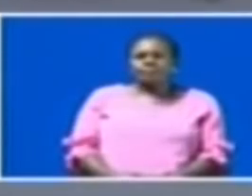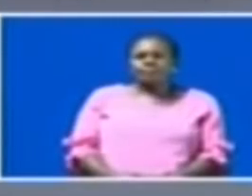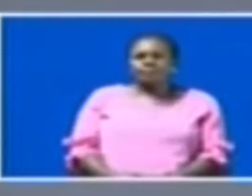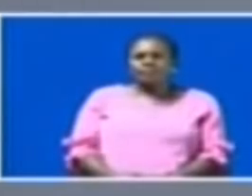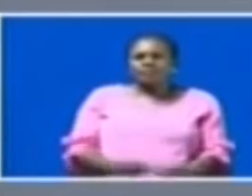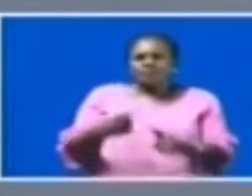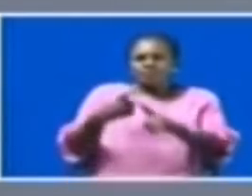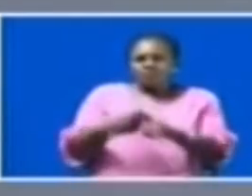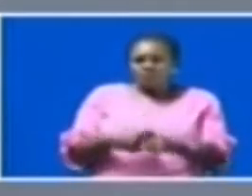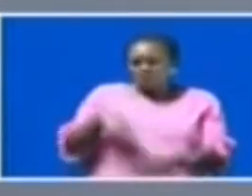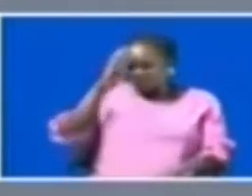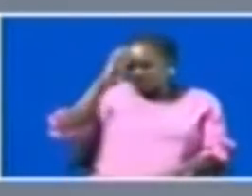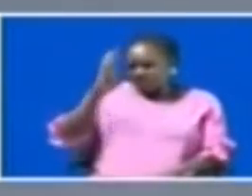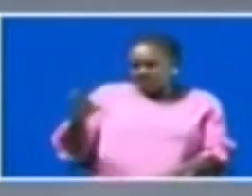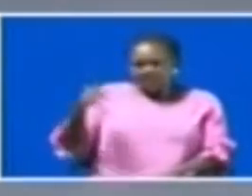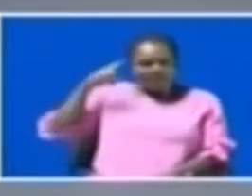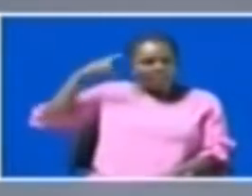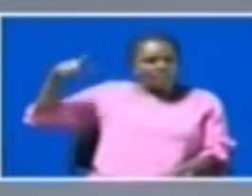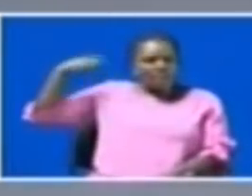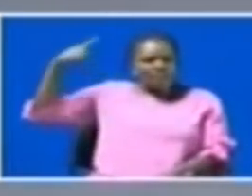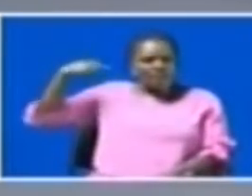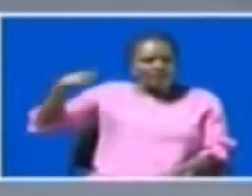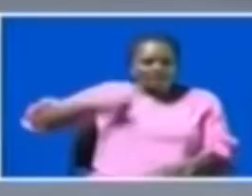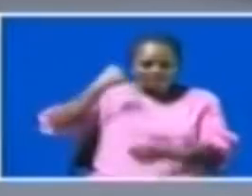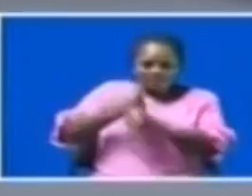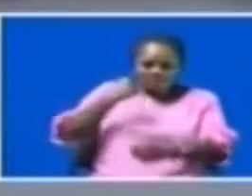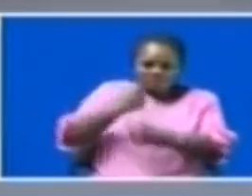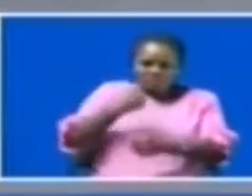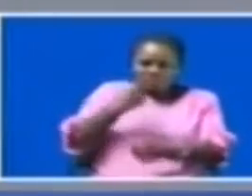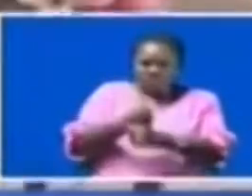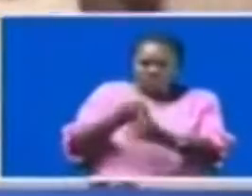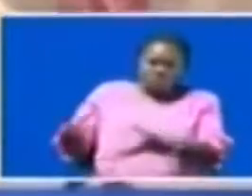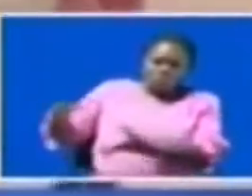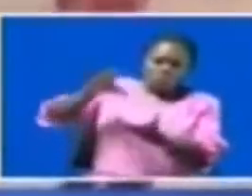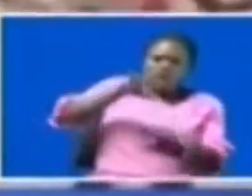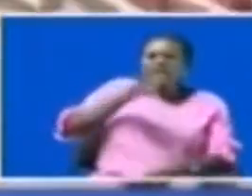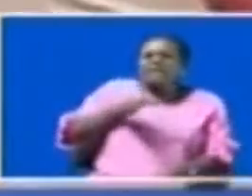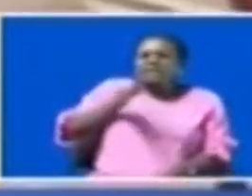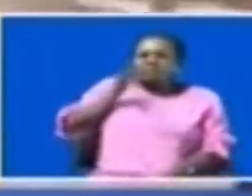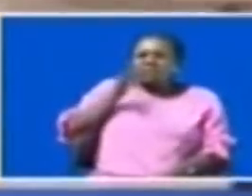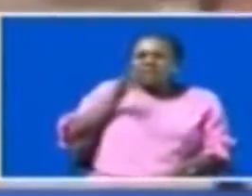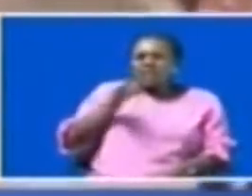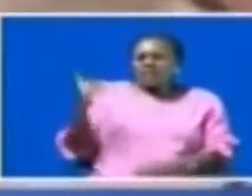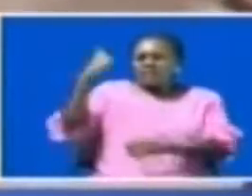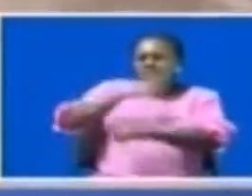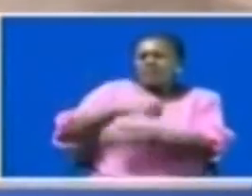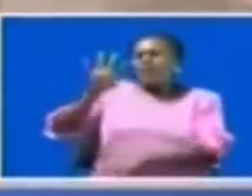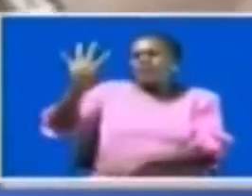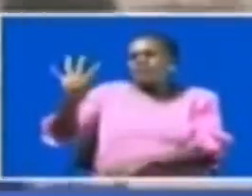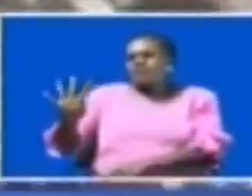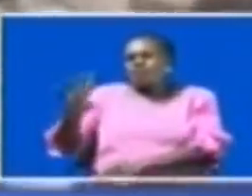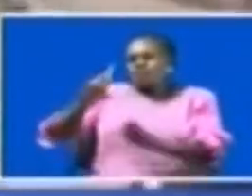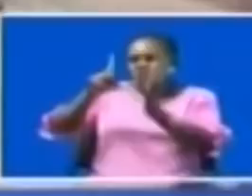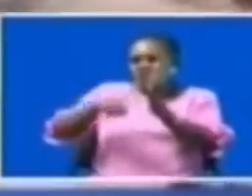From Sunday, police in Mathare have been on a campaign dubbed Mwaga Chang'aa. 4 days later, with little to show for